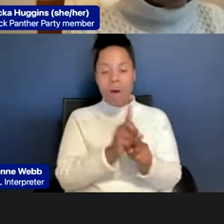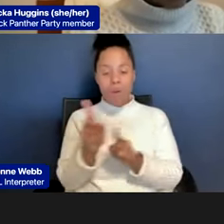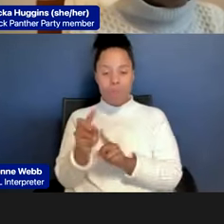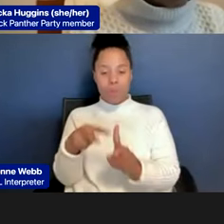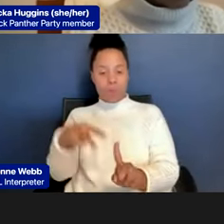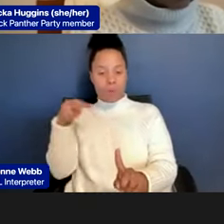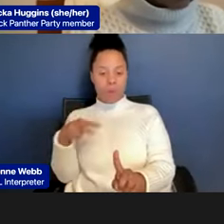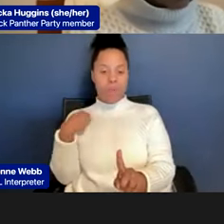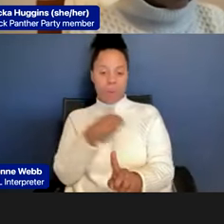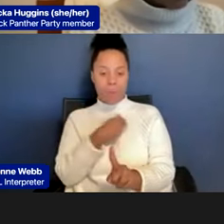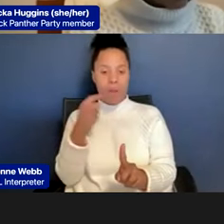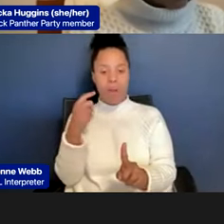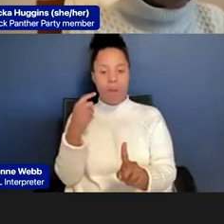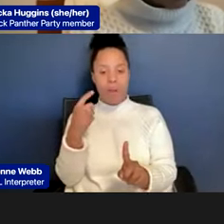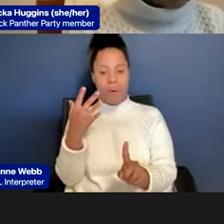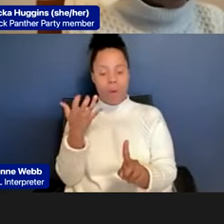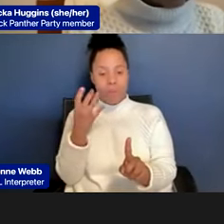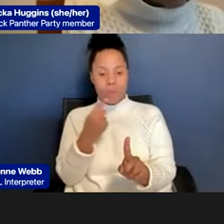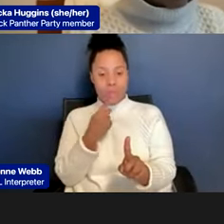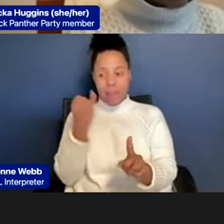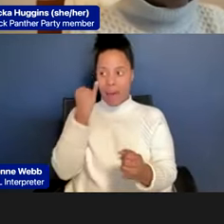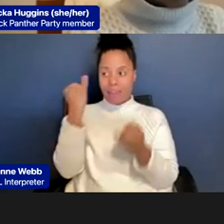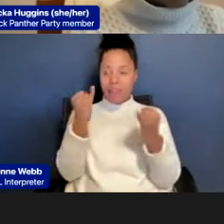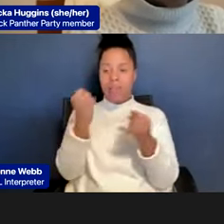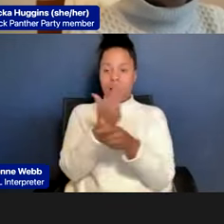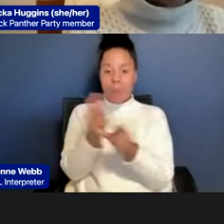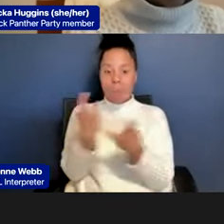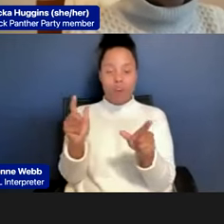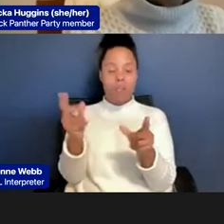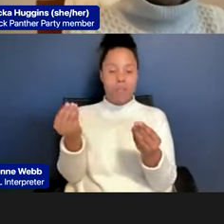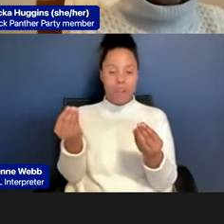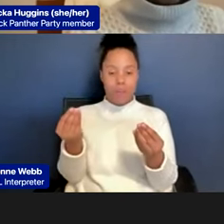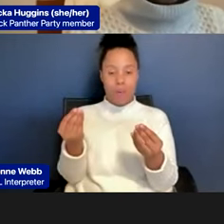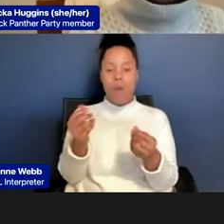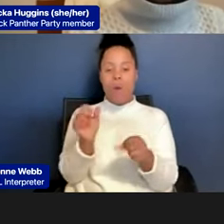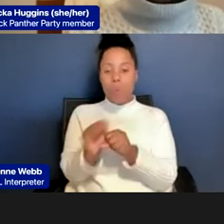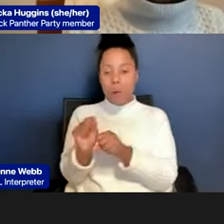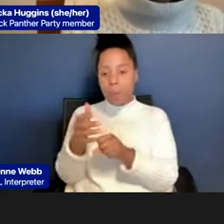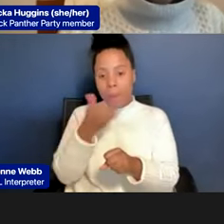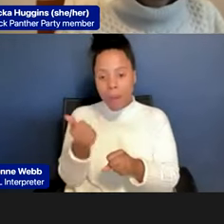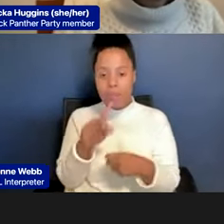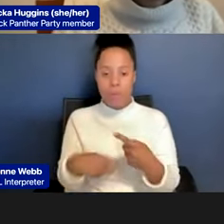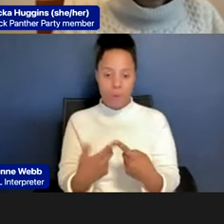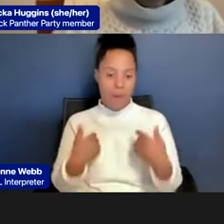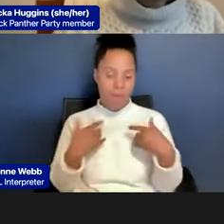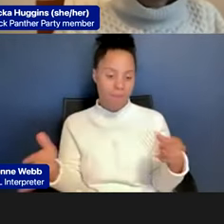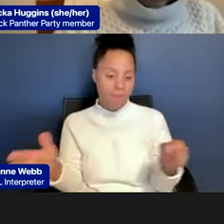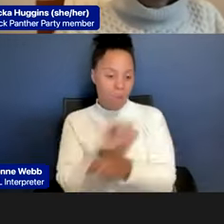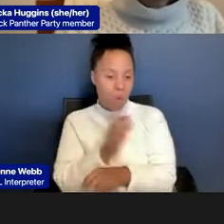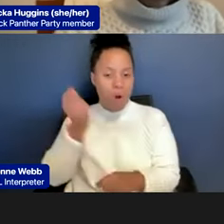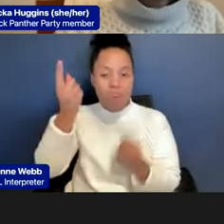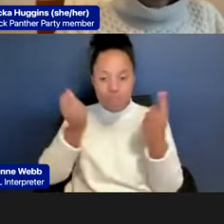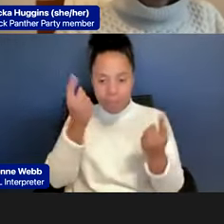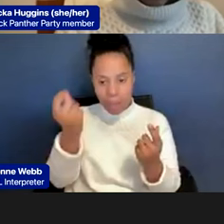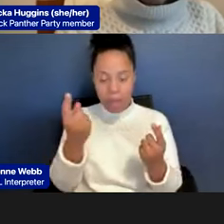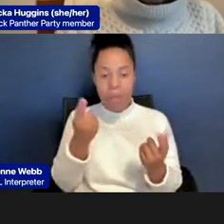the ideas of liberated territory work best when there's a complete understanding that this may be a space for us to organize